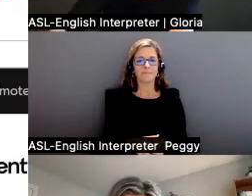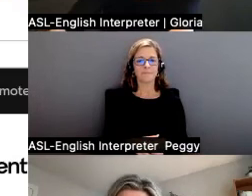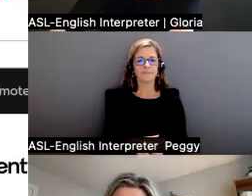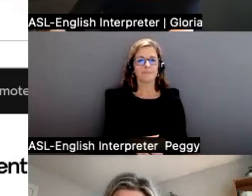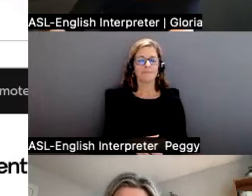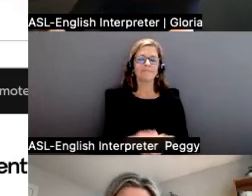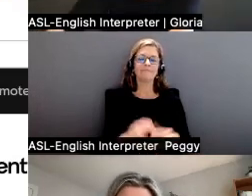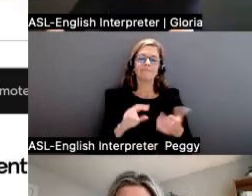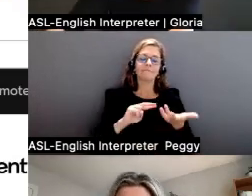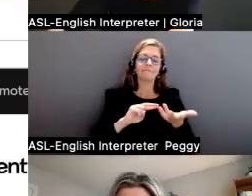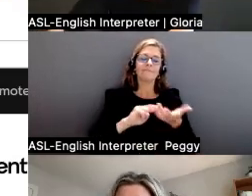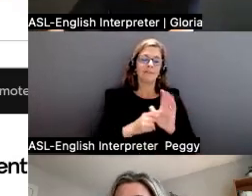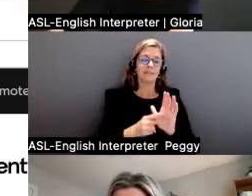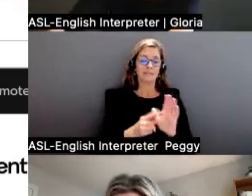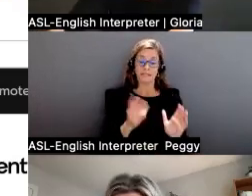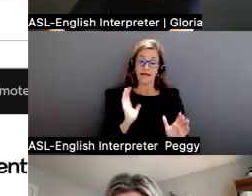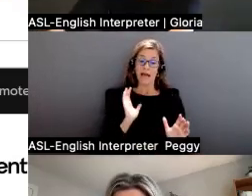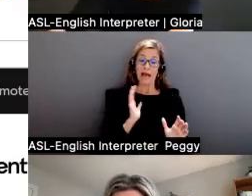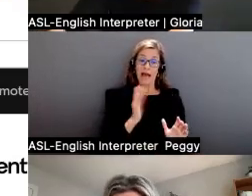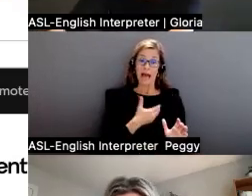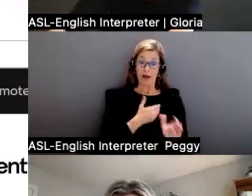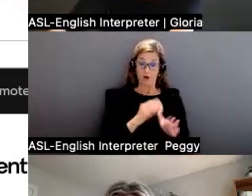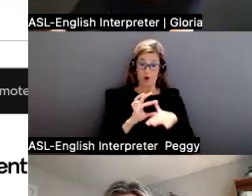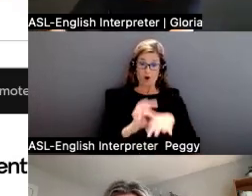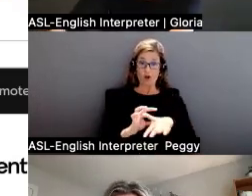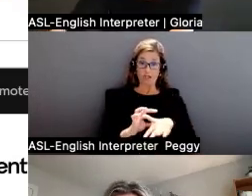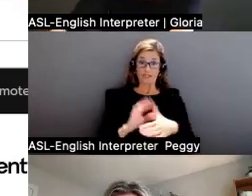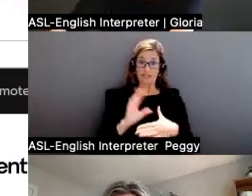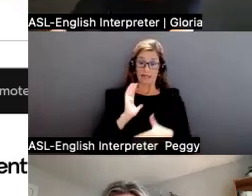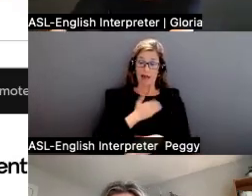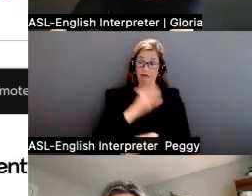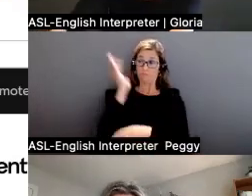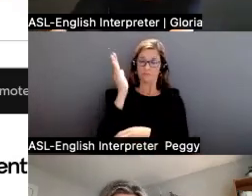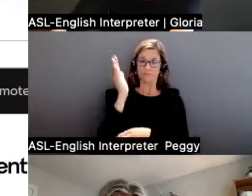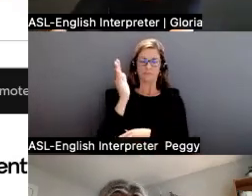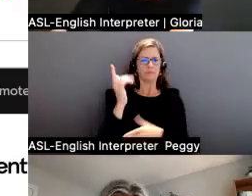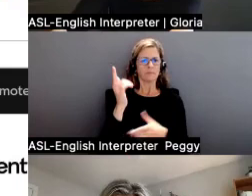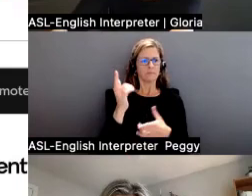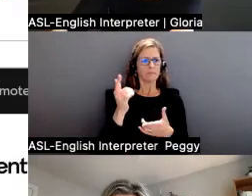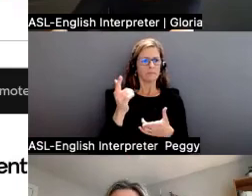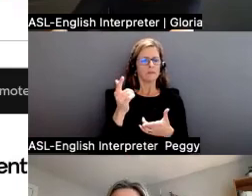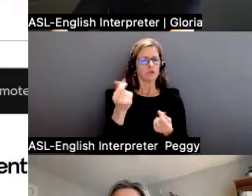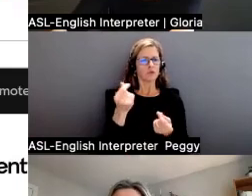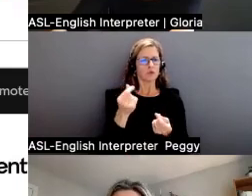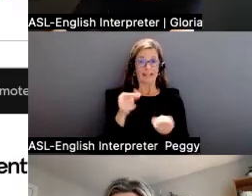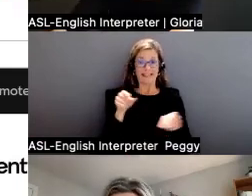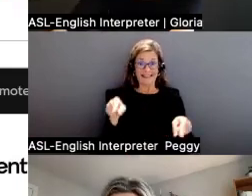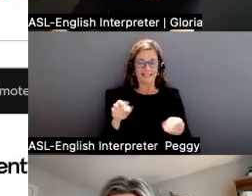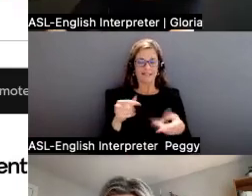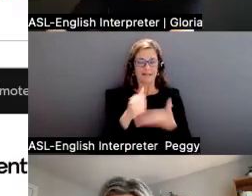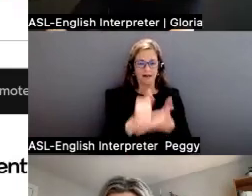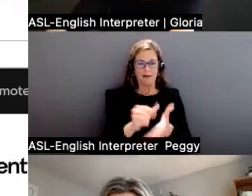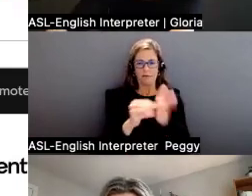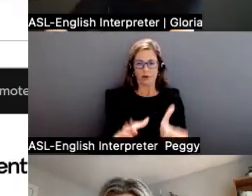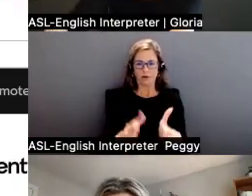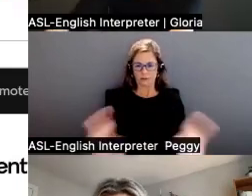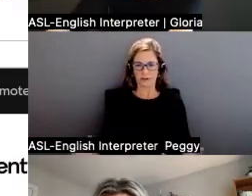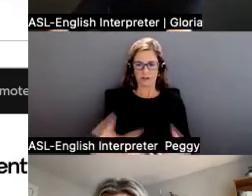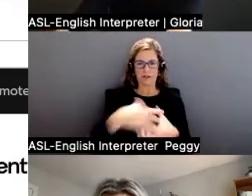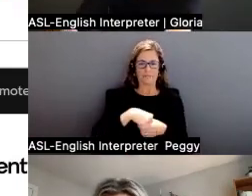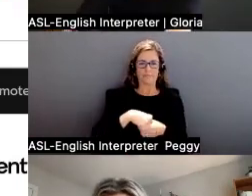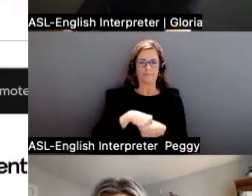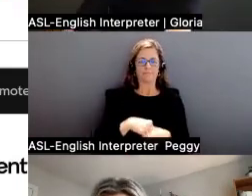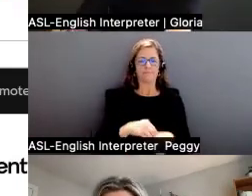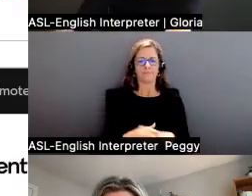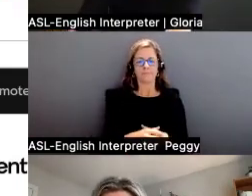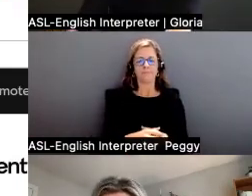learners into our own content that we are sharing with them. So that's Mentimeter. But what's discouraging is that whole